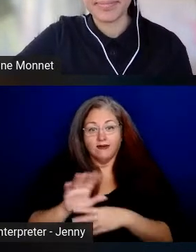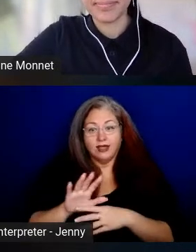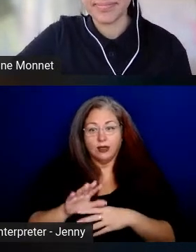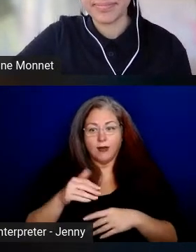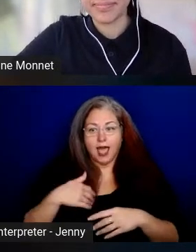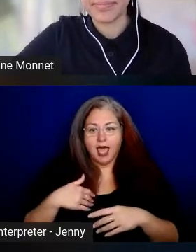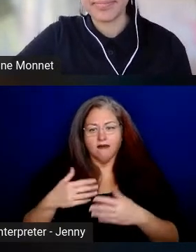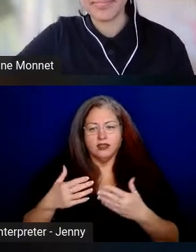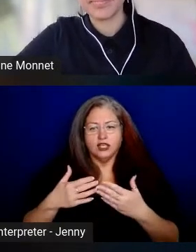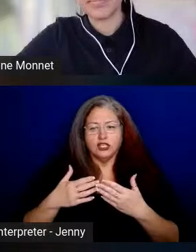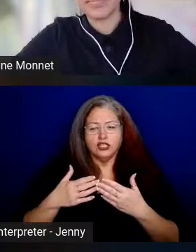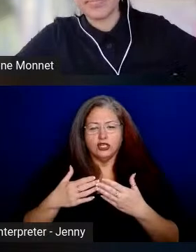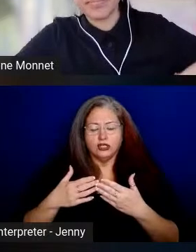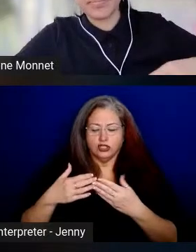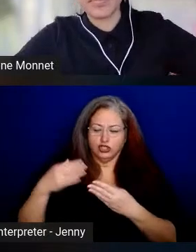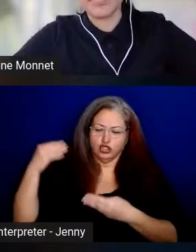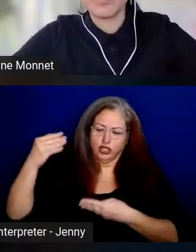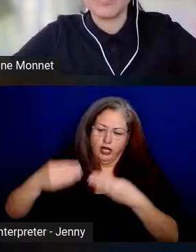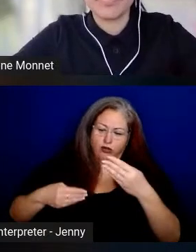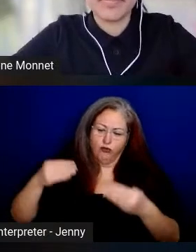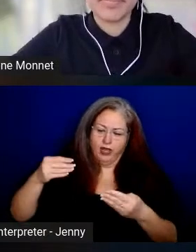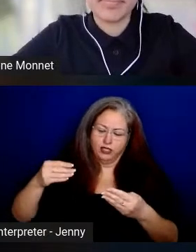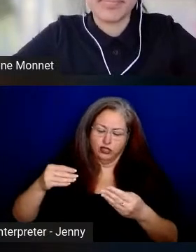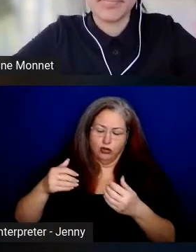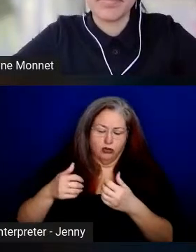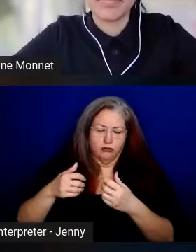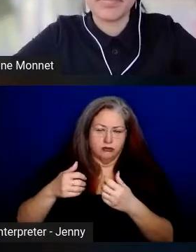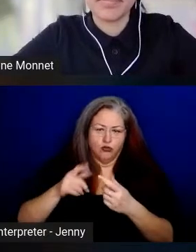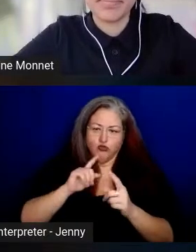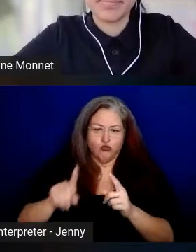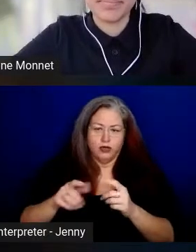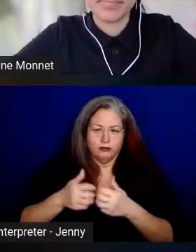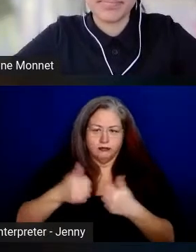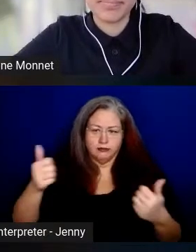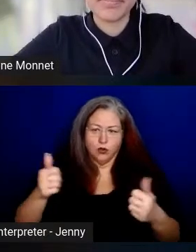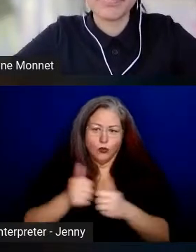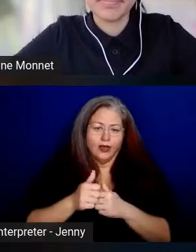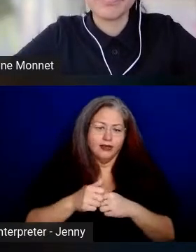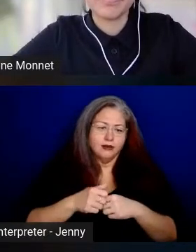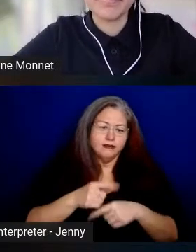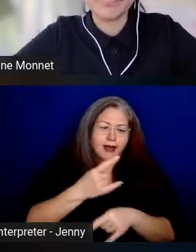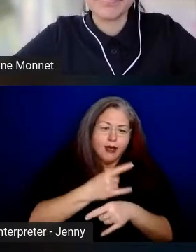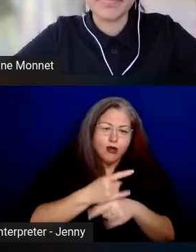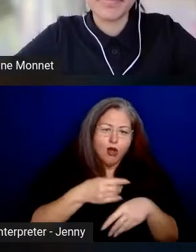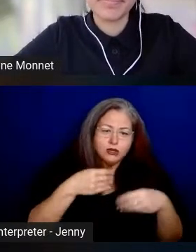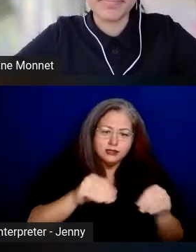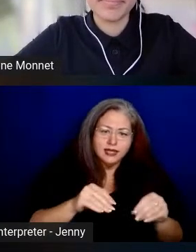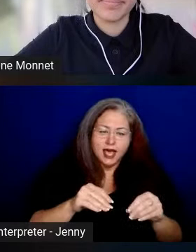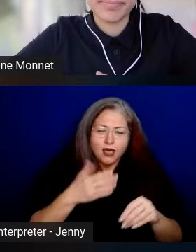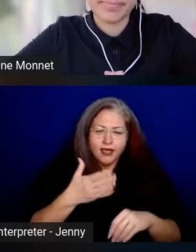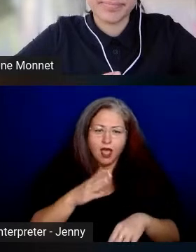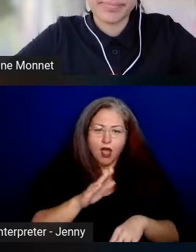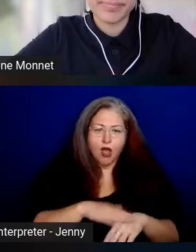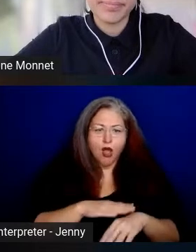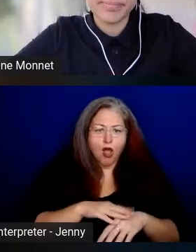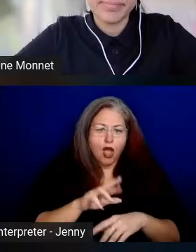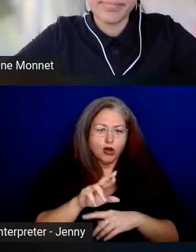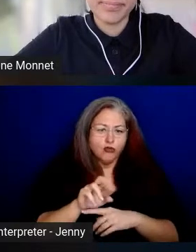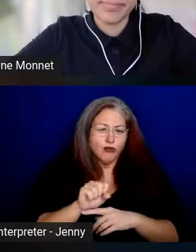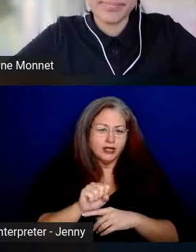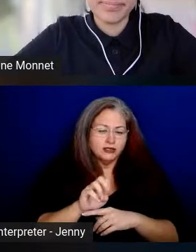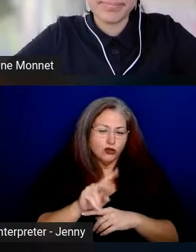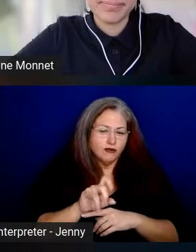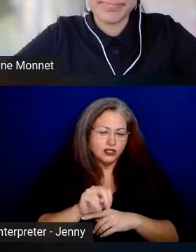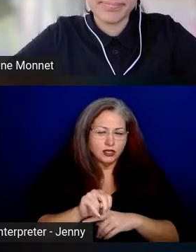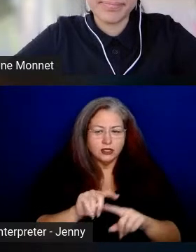like a generational shift or rift regarding like the sales of alcohol on the reserve. Now,